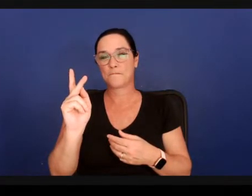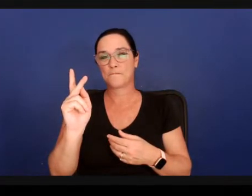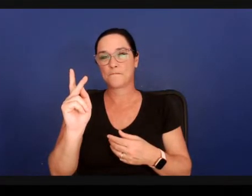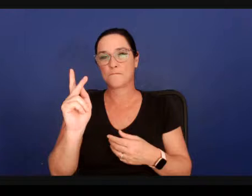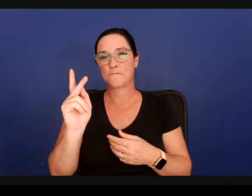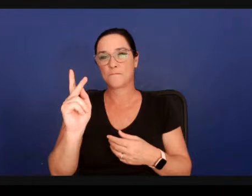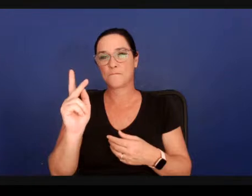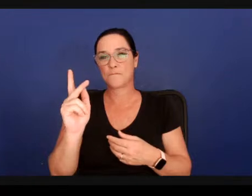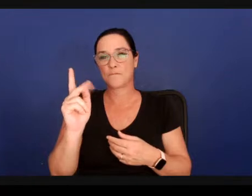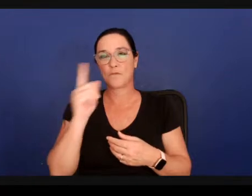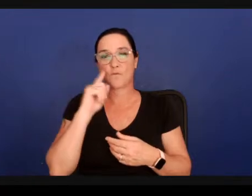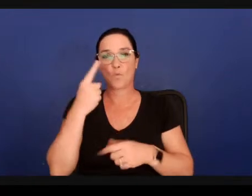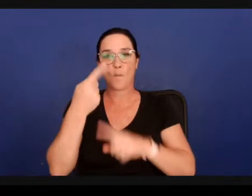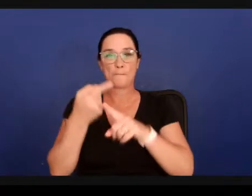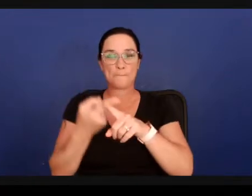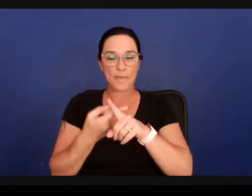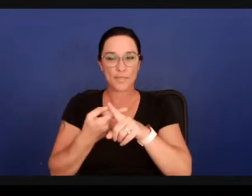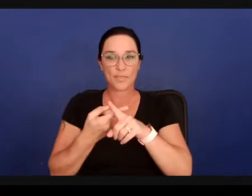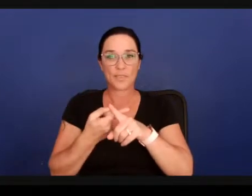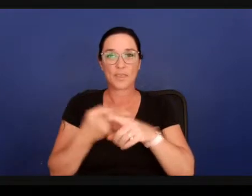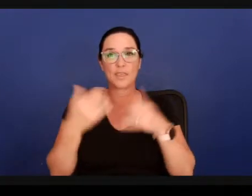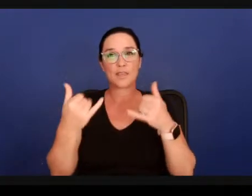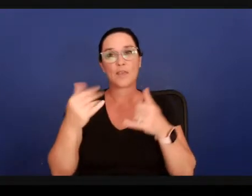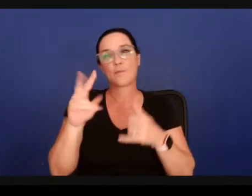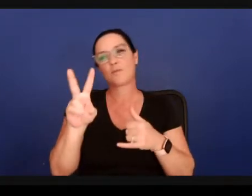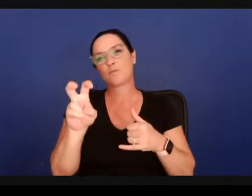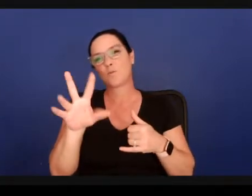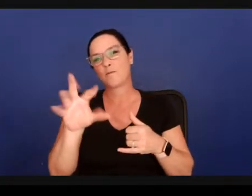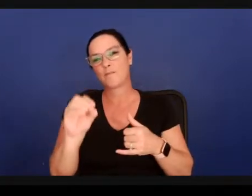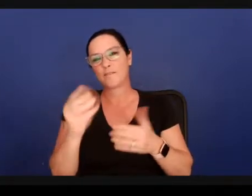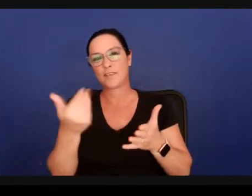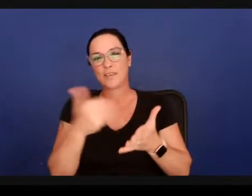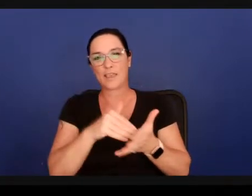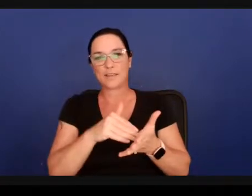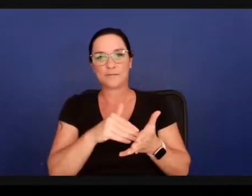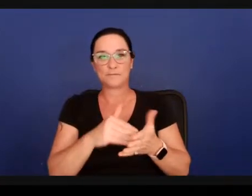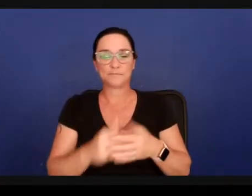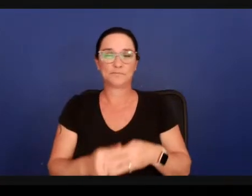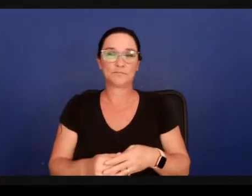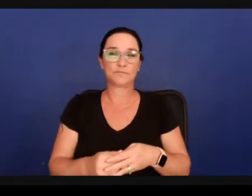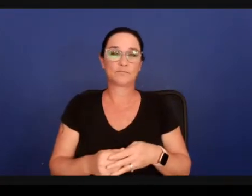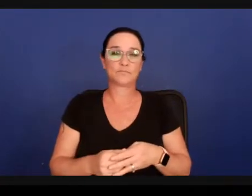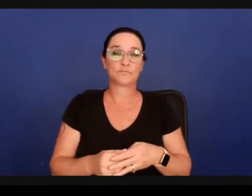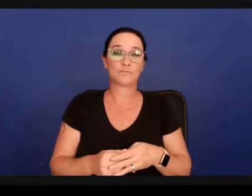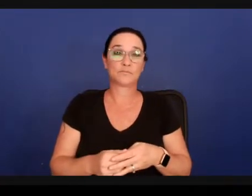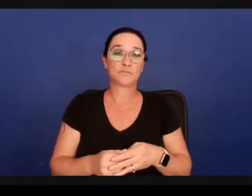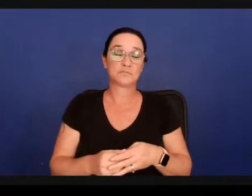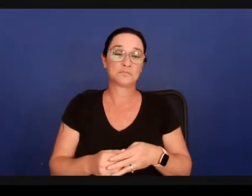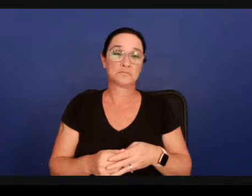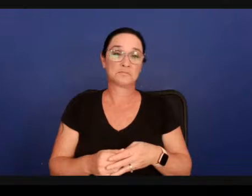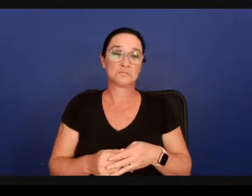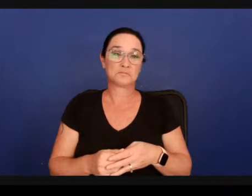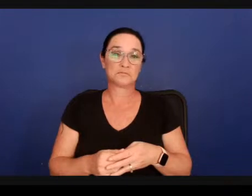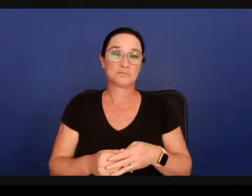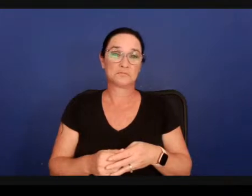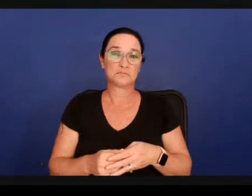here, where once again we're right around 250 once again. And so it was actually pretty typical what we saw just before New Year's Eve,